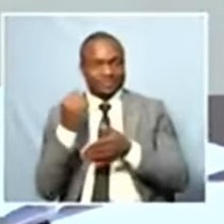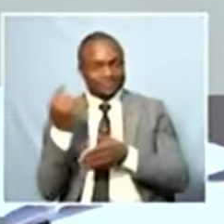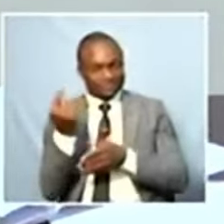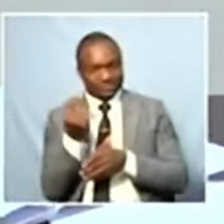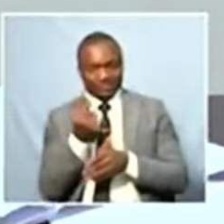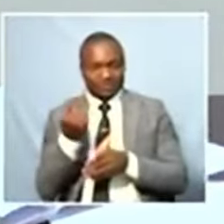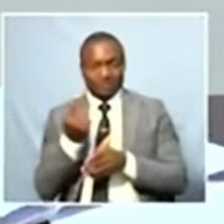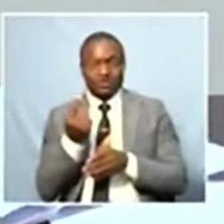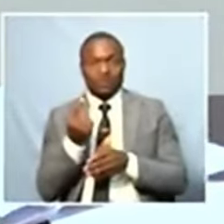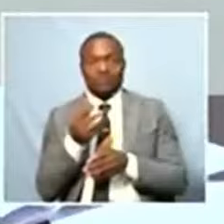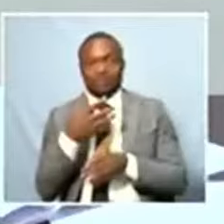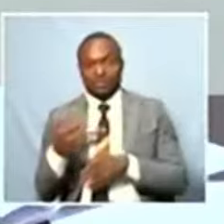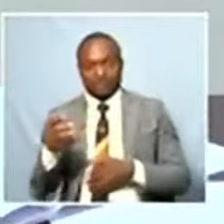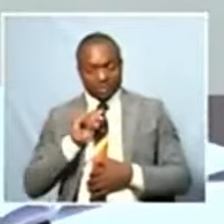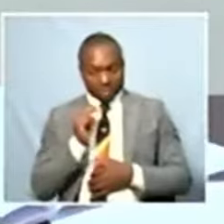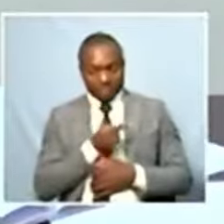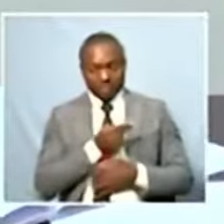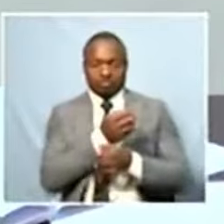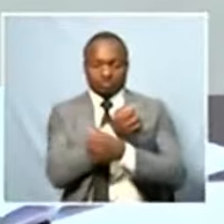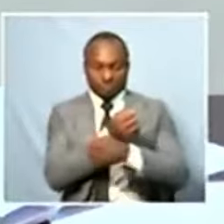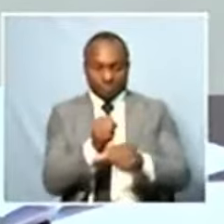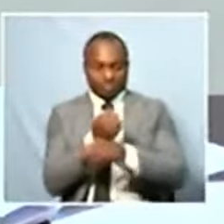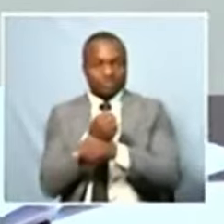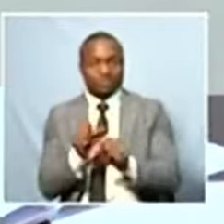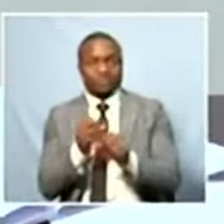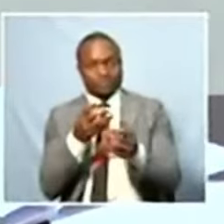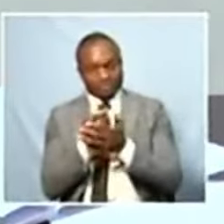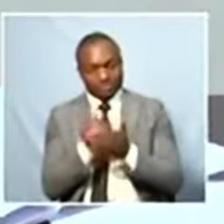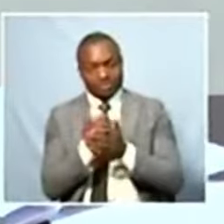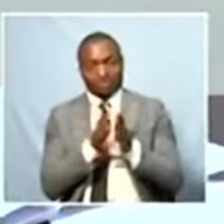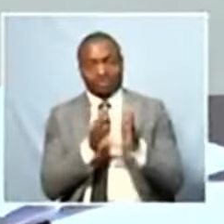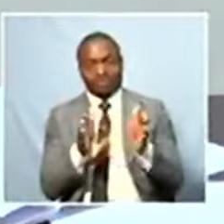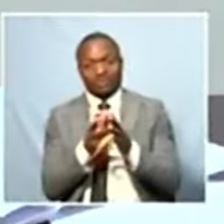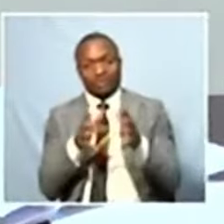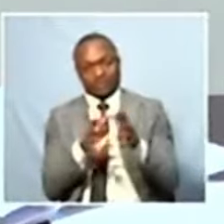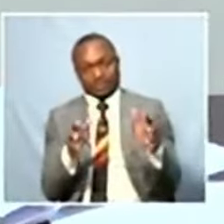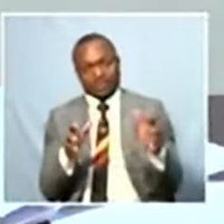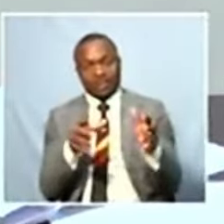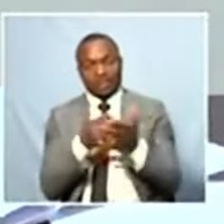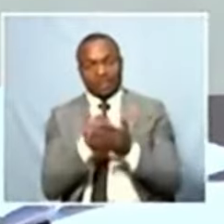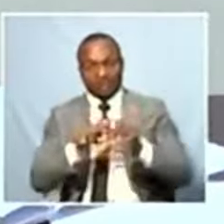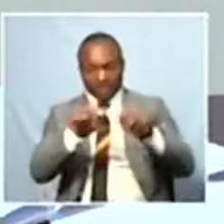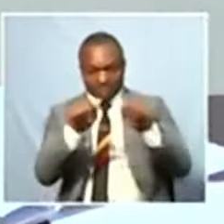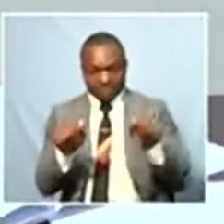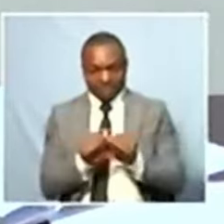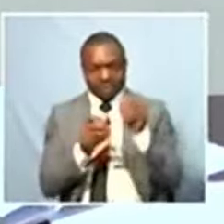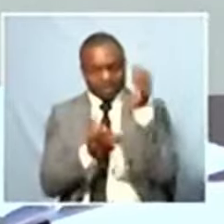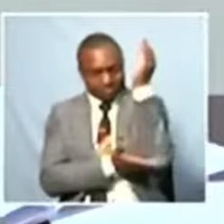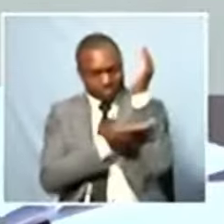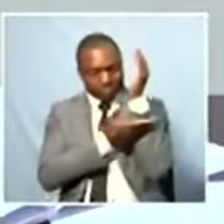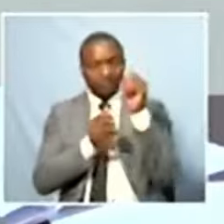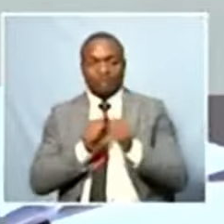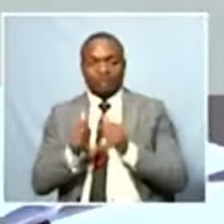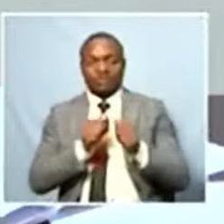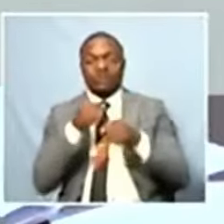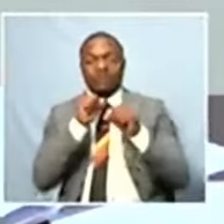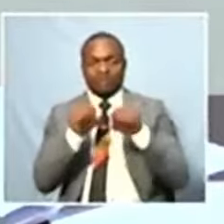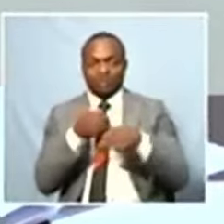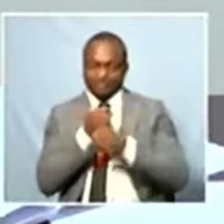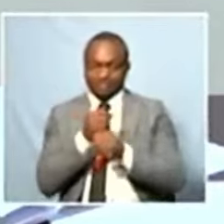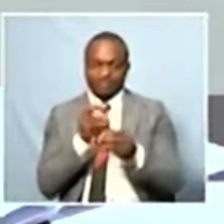fallback is for us to seal the revenue leakages, expand the tax base, improve so that we generate enough